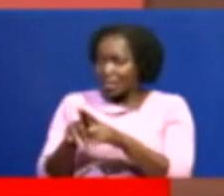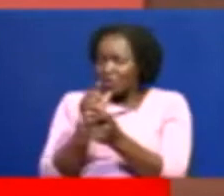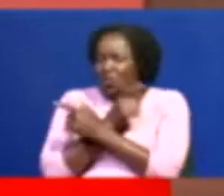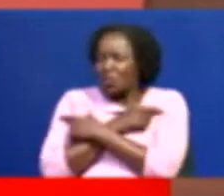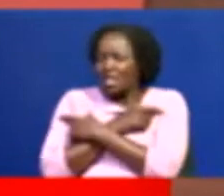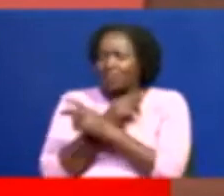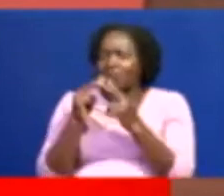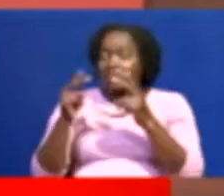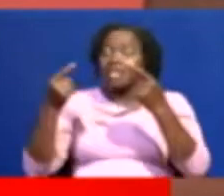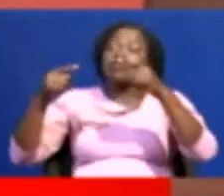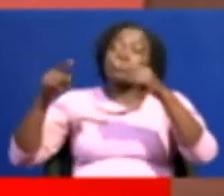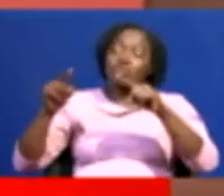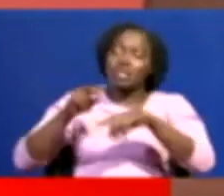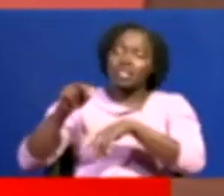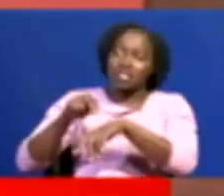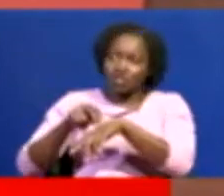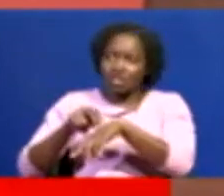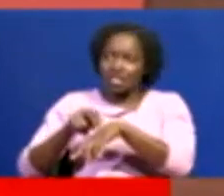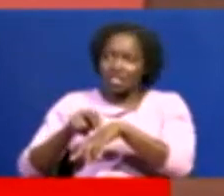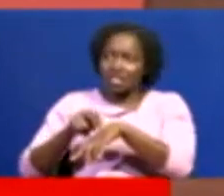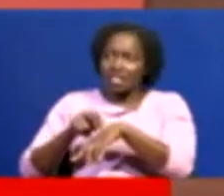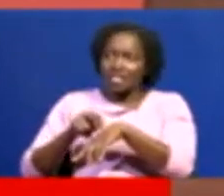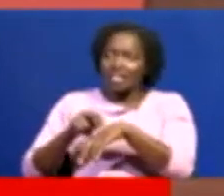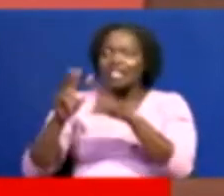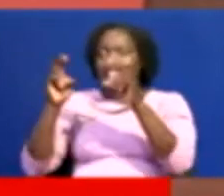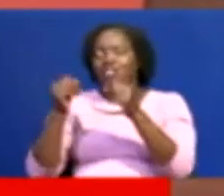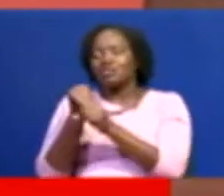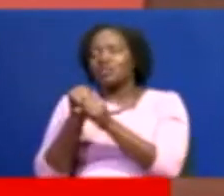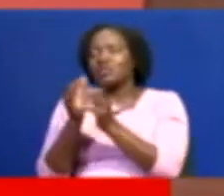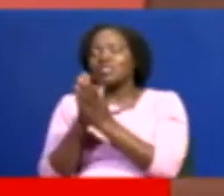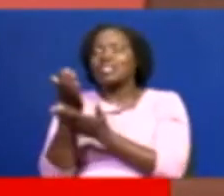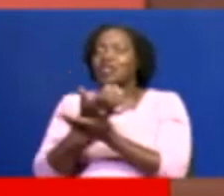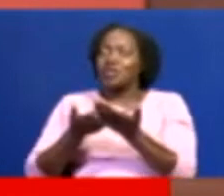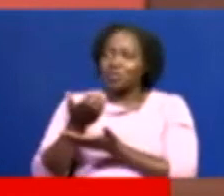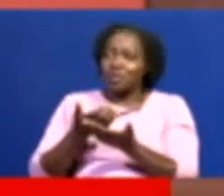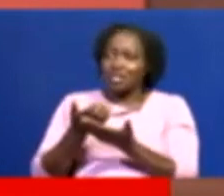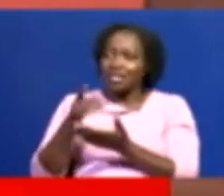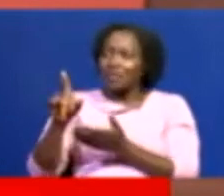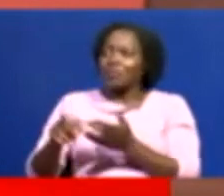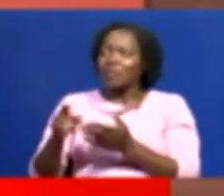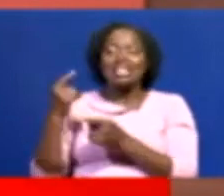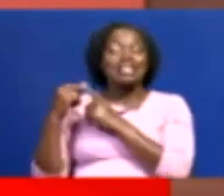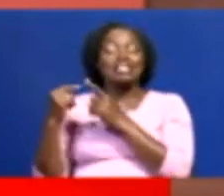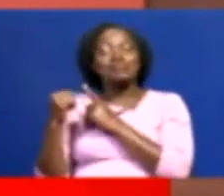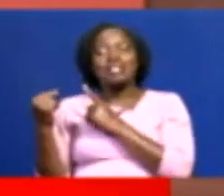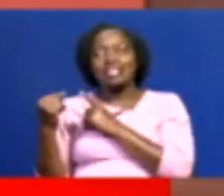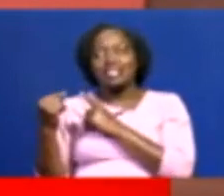and prosperous nation. Mm-hmm. Issues to deal with the economy. We need a very